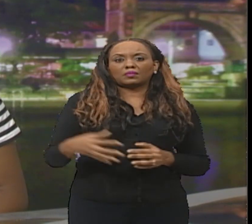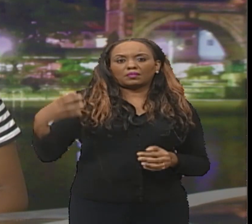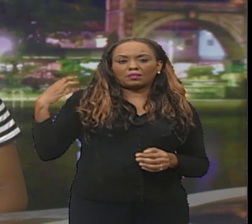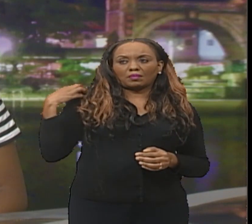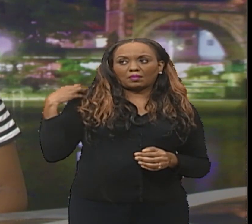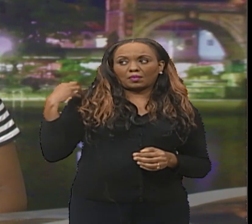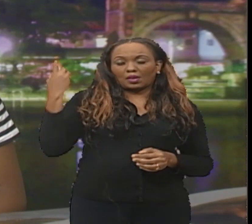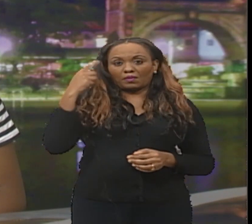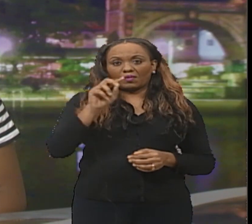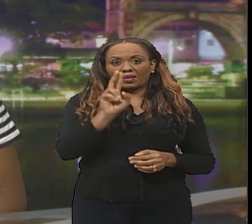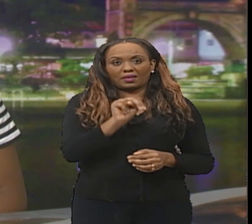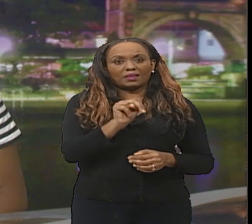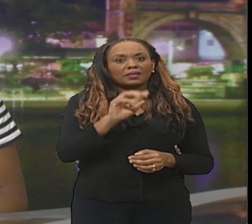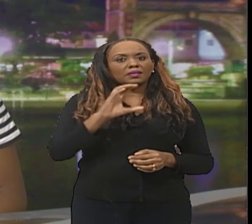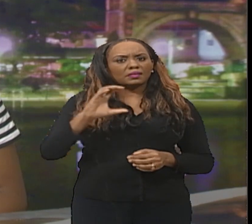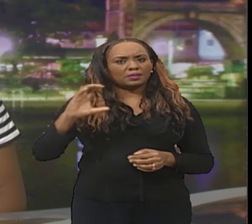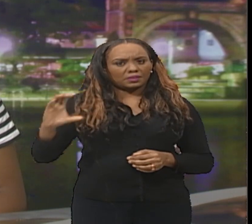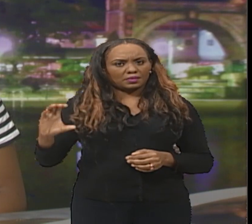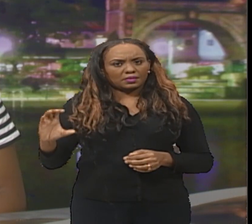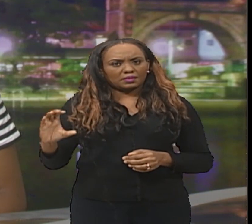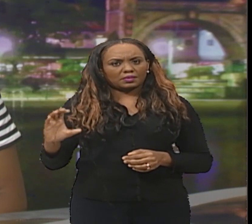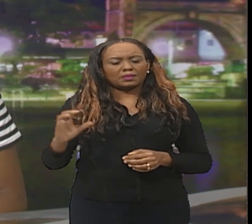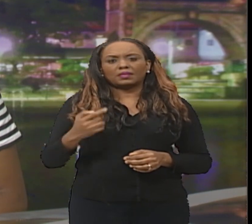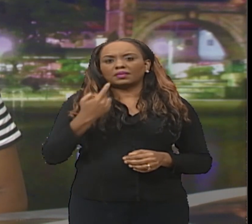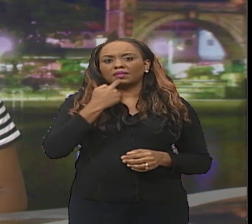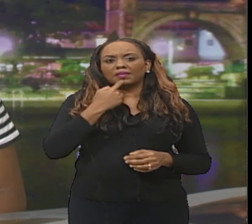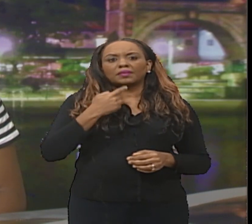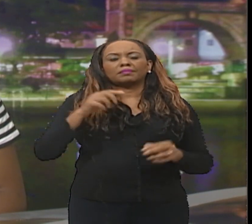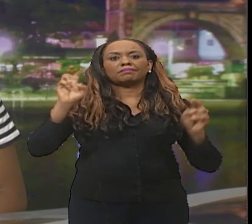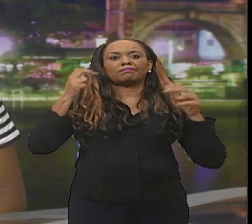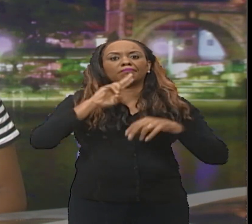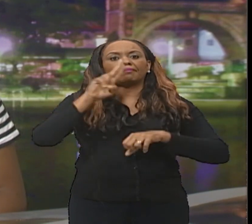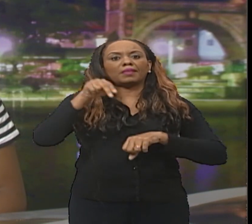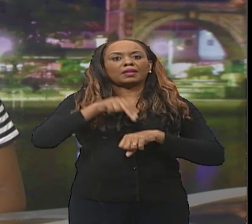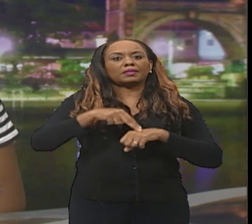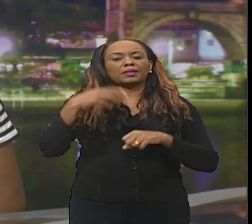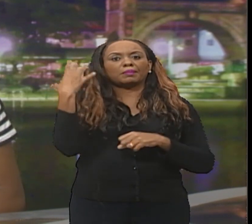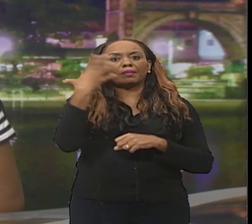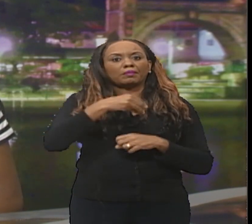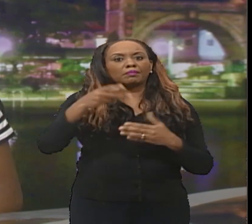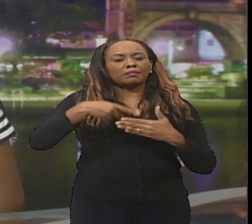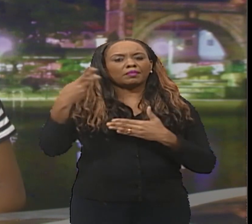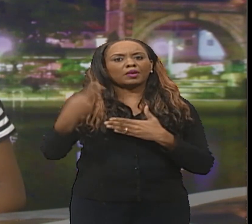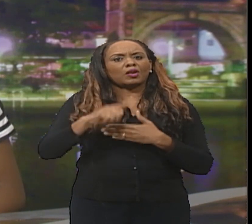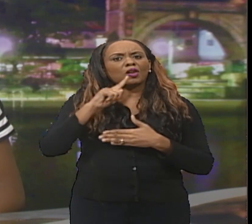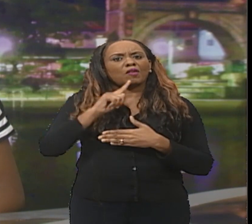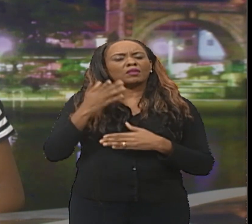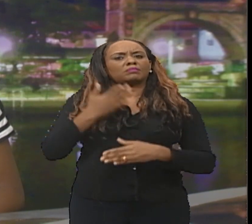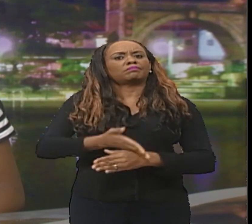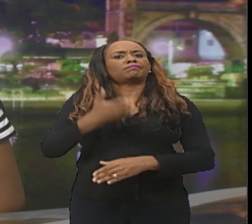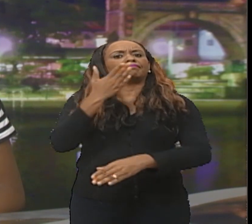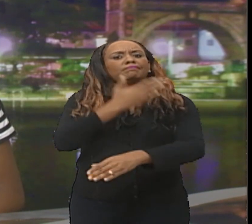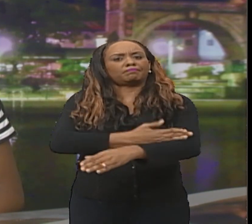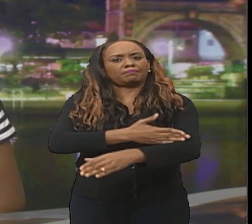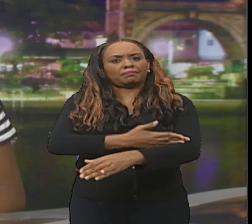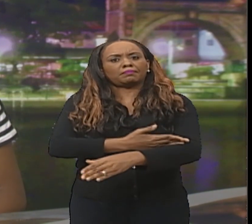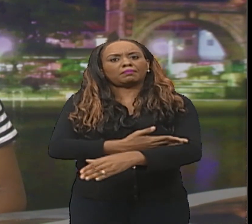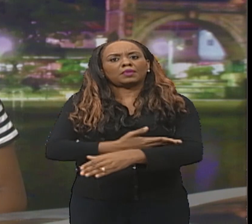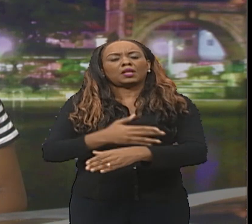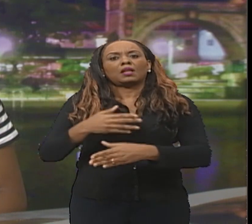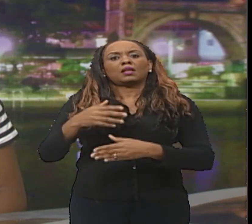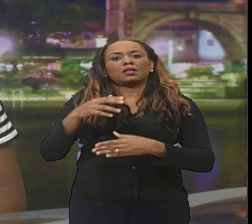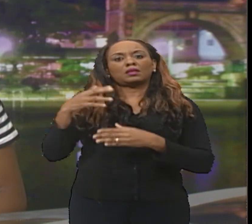Chairman of the National Conservation Commission, Ramon Aline, says the National Beautification Program has enhanced the role of